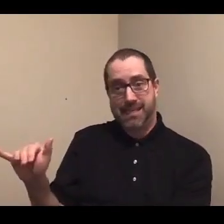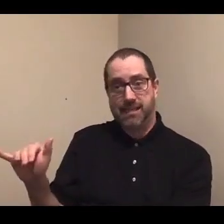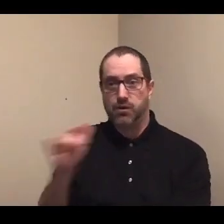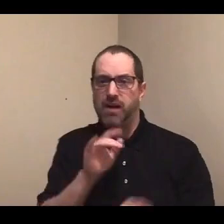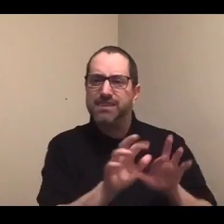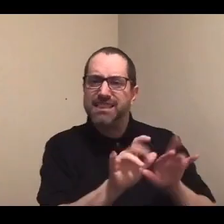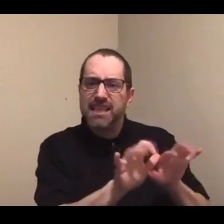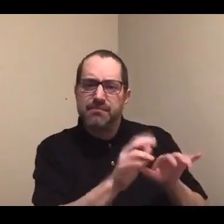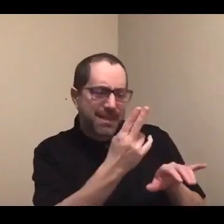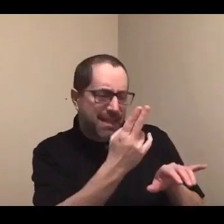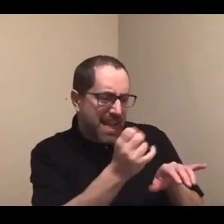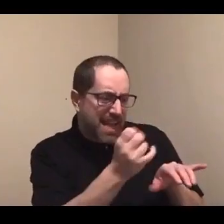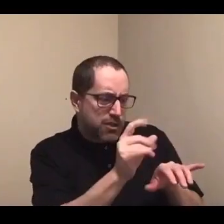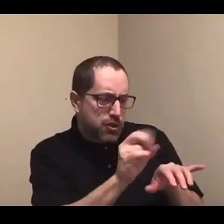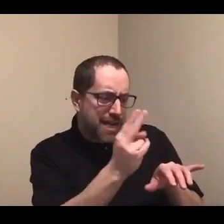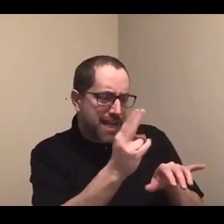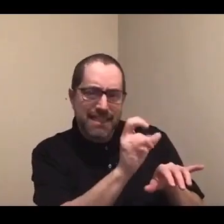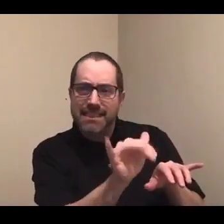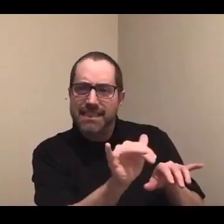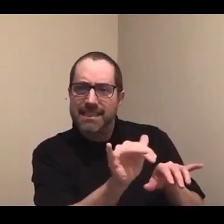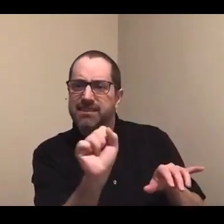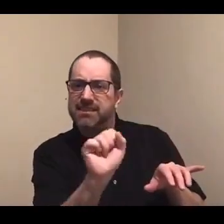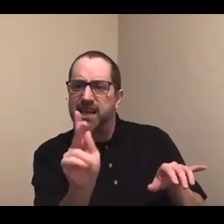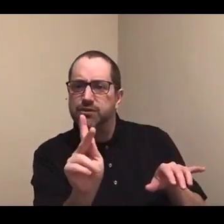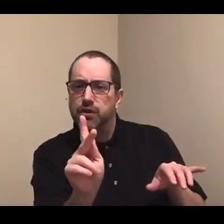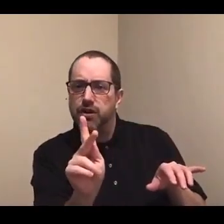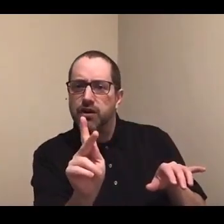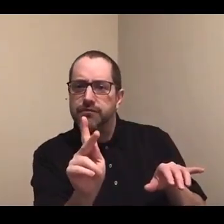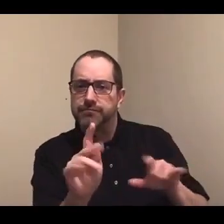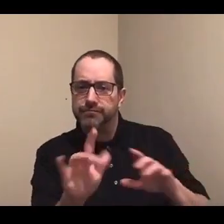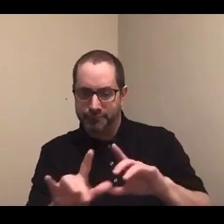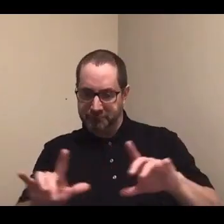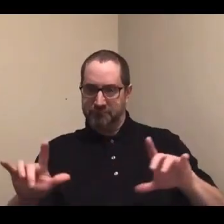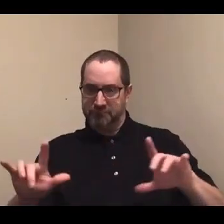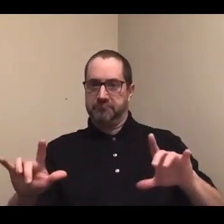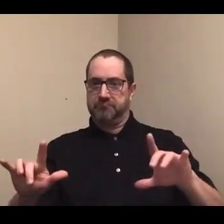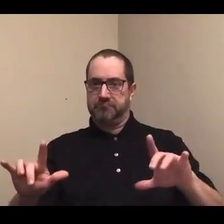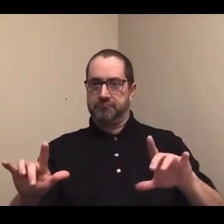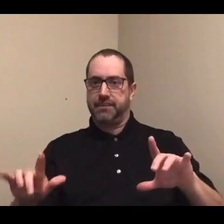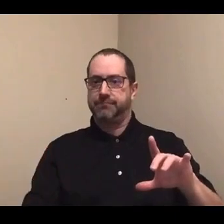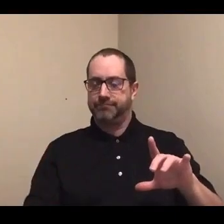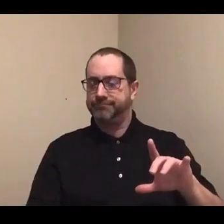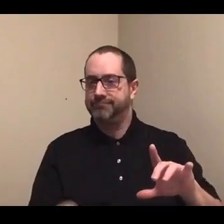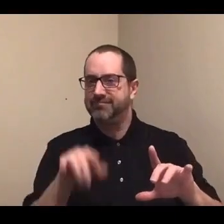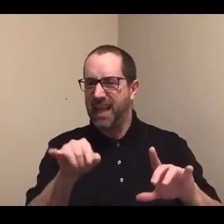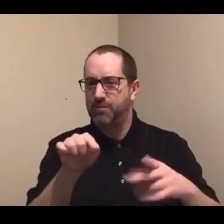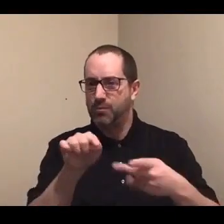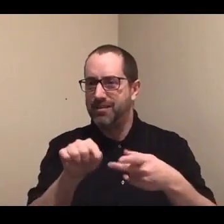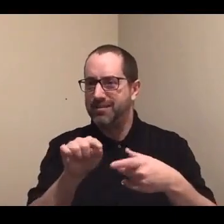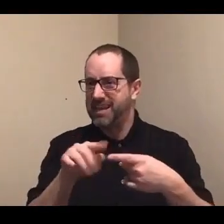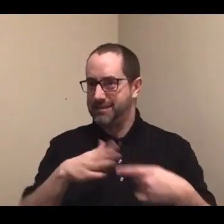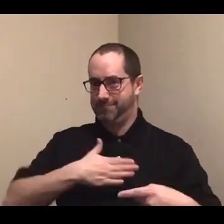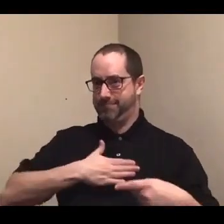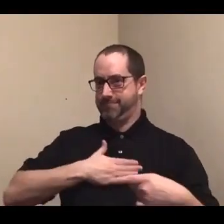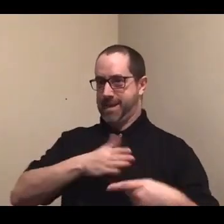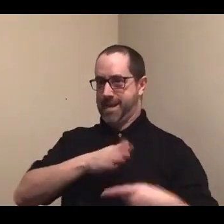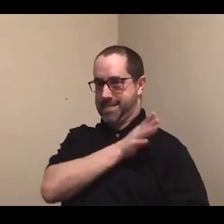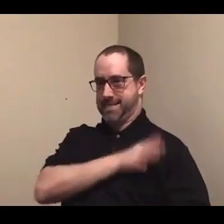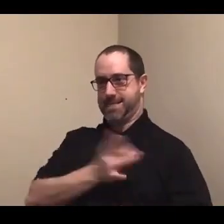Esterhazy, and it will come up and zoom right into a clinic nearest